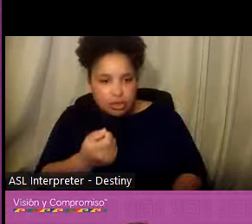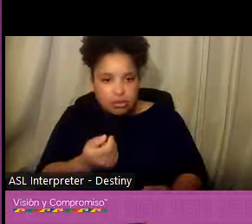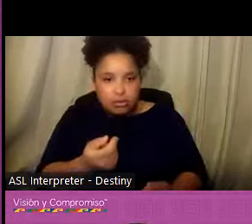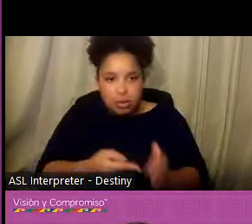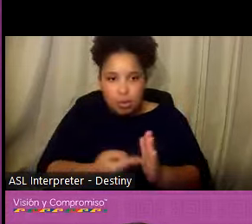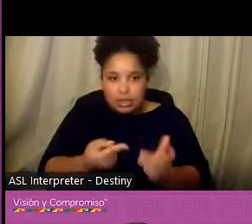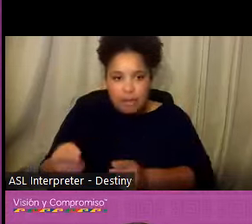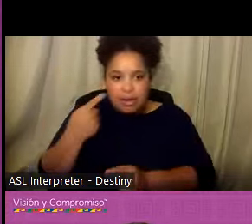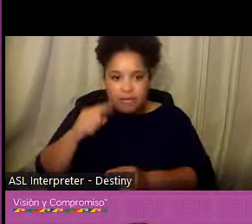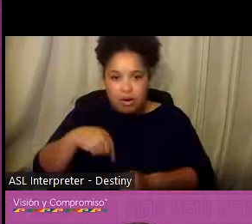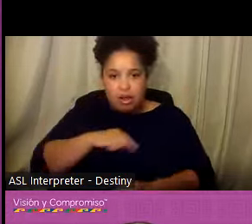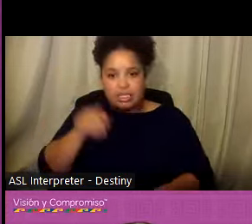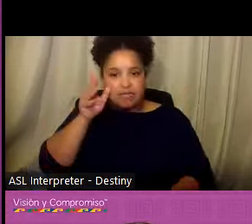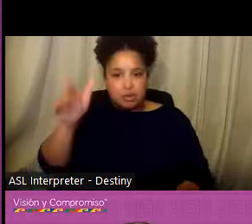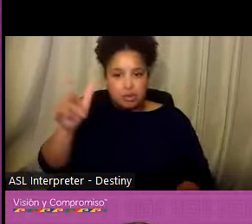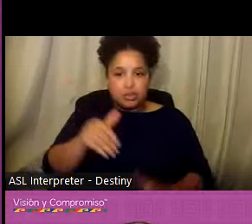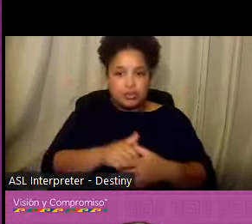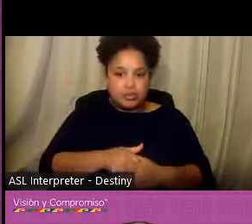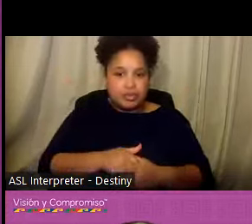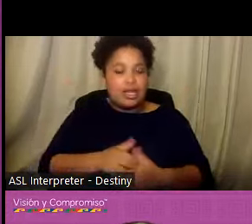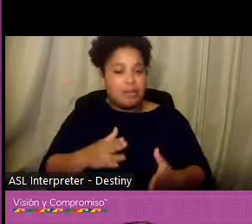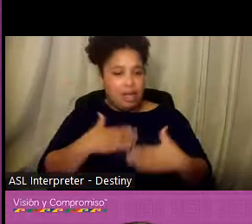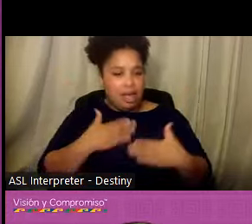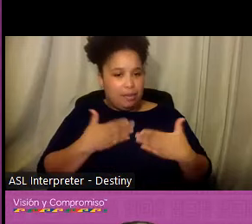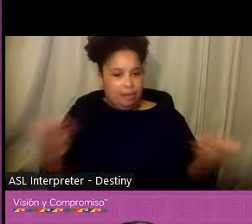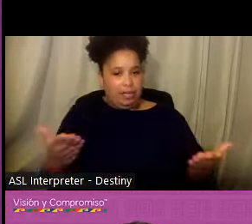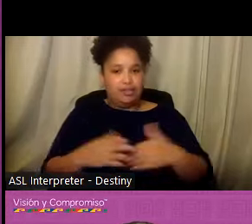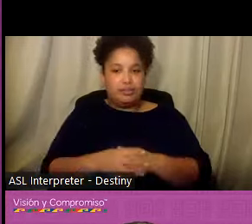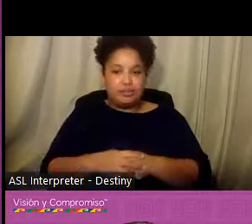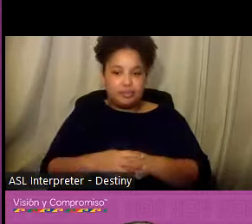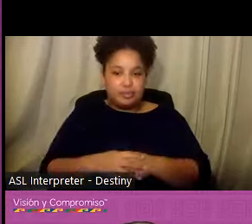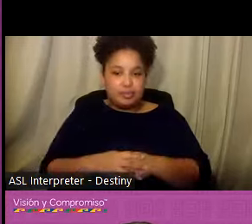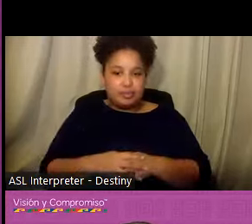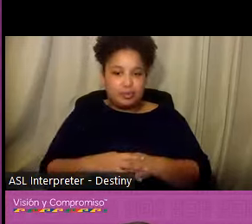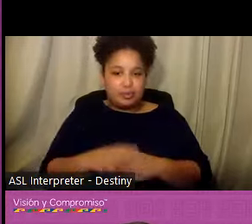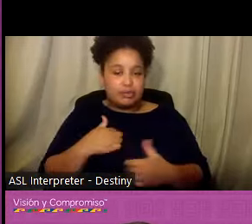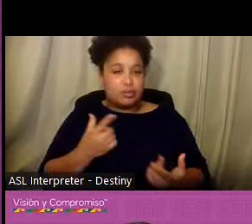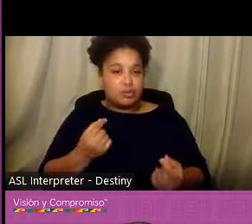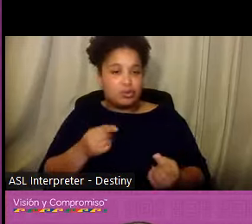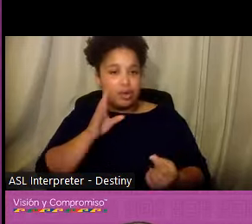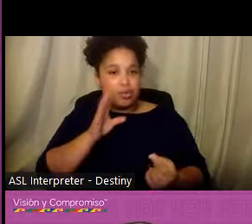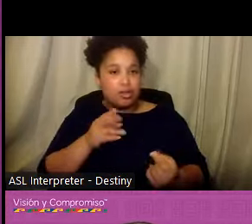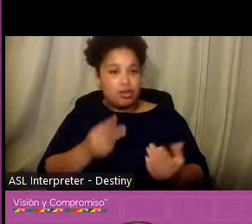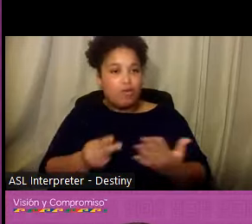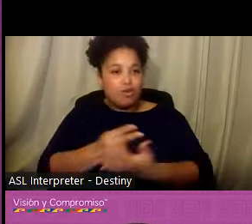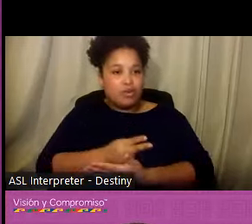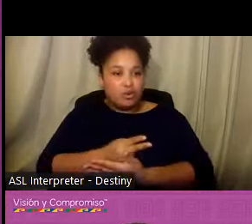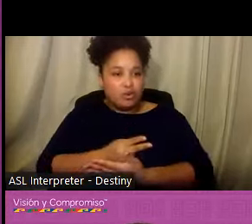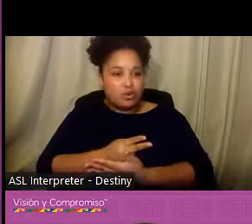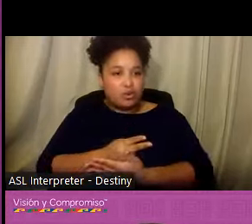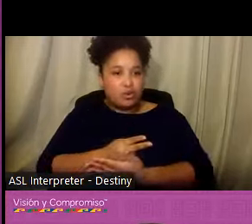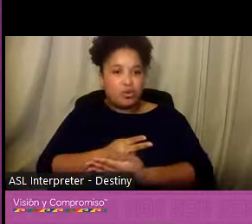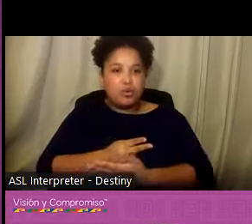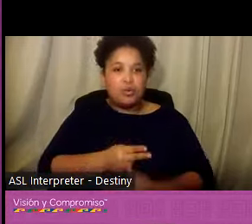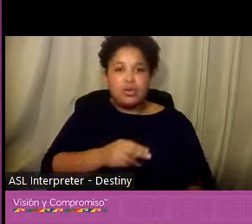store for us in the future. And I'm glad to be here. So I'm going to start with just a little overview of Visión y